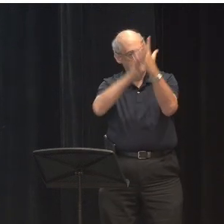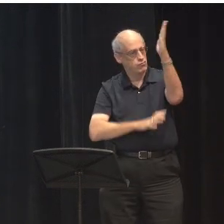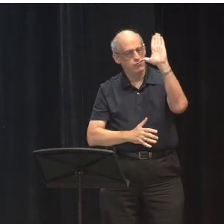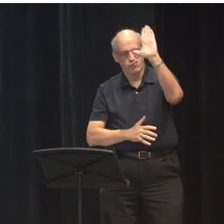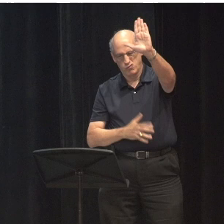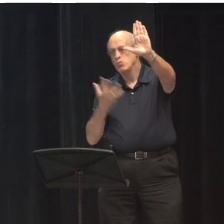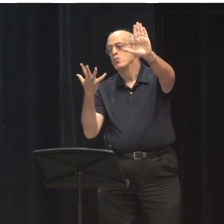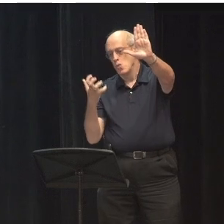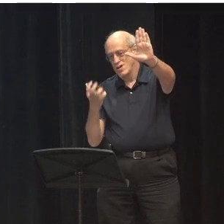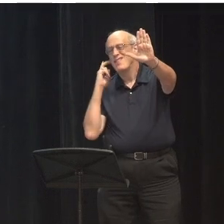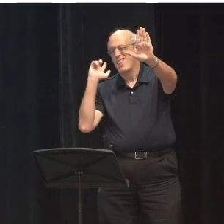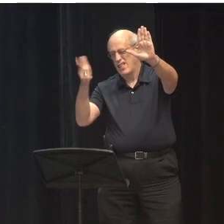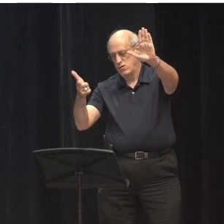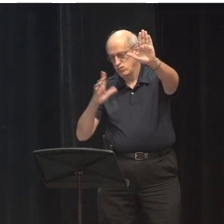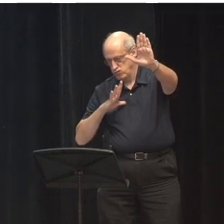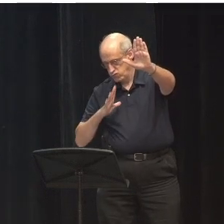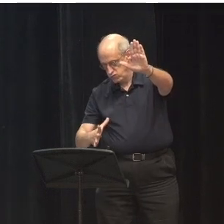had to say gets entered into the